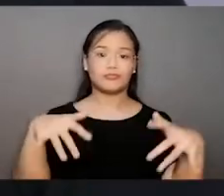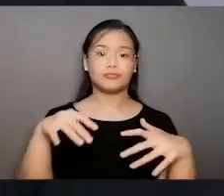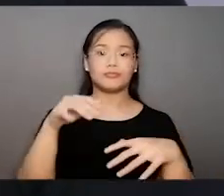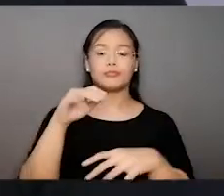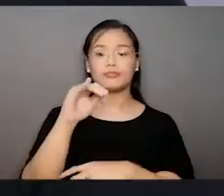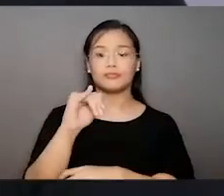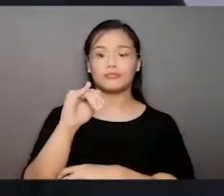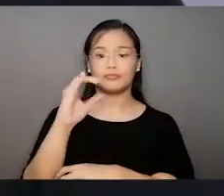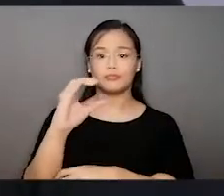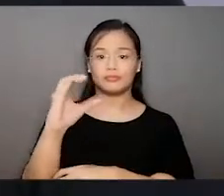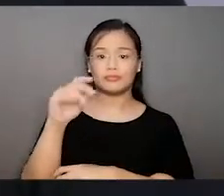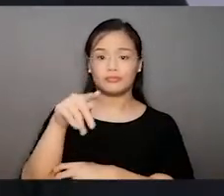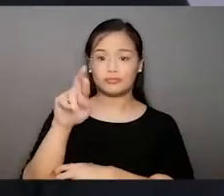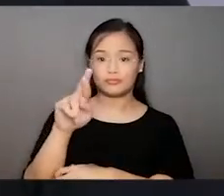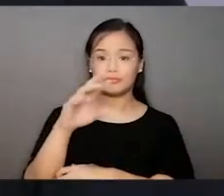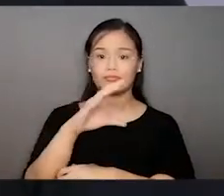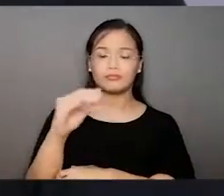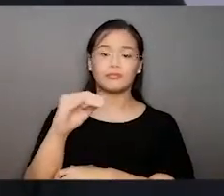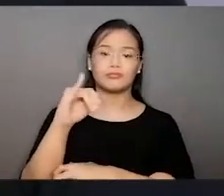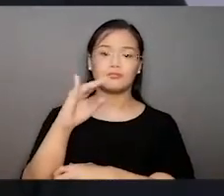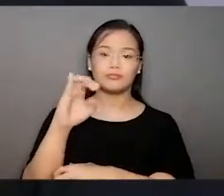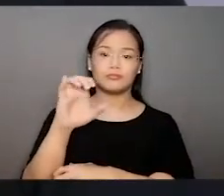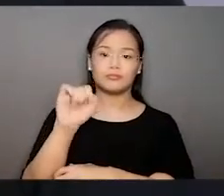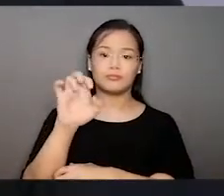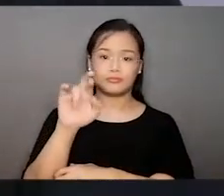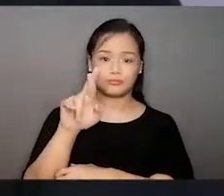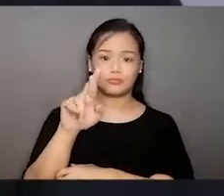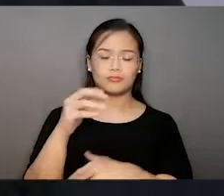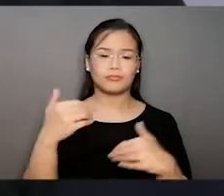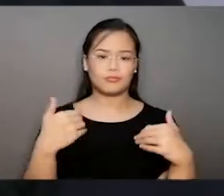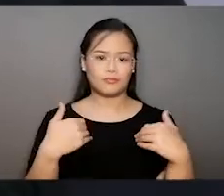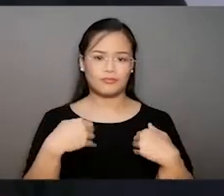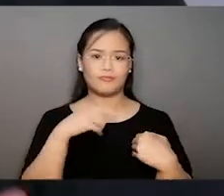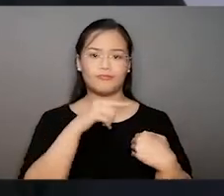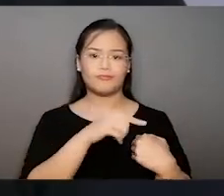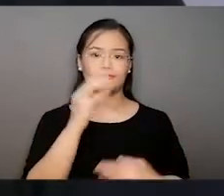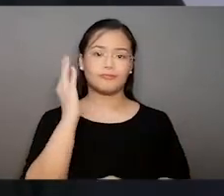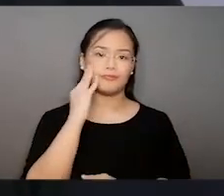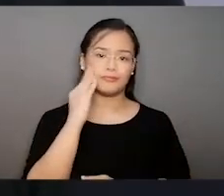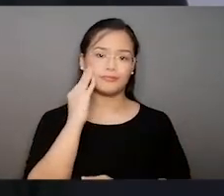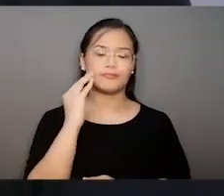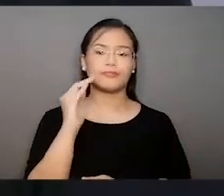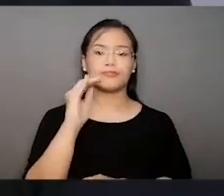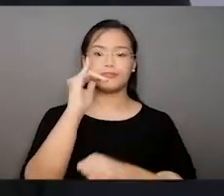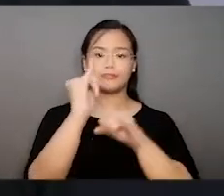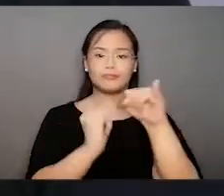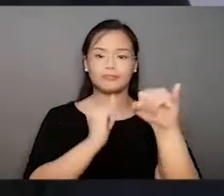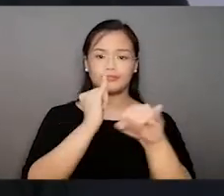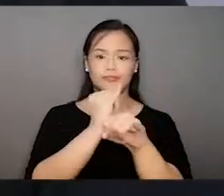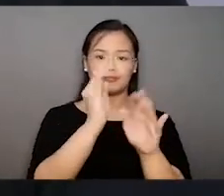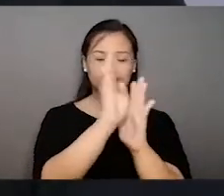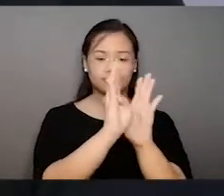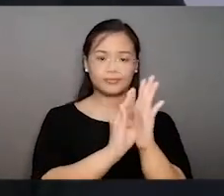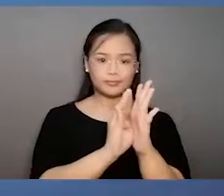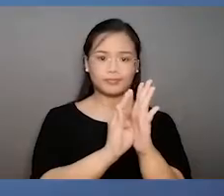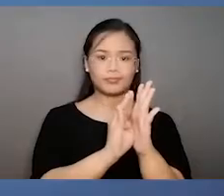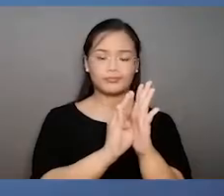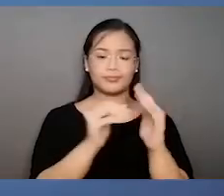the ICSCR, these are what is known as the International Bill of Human